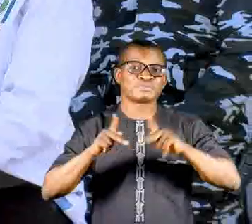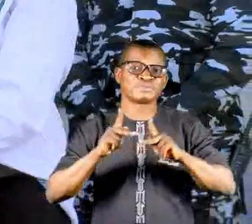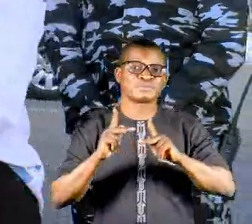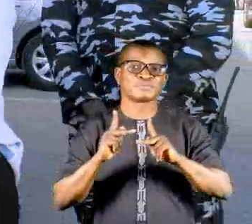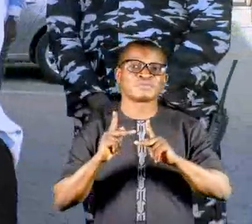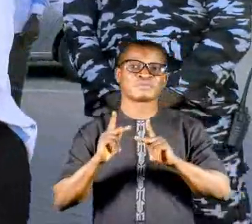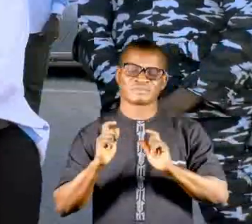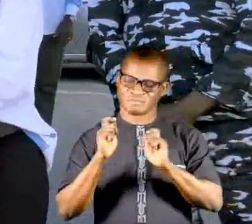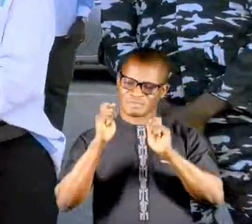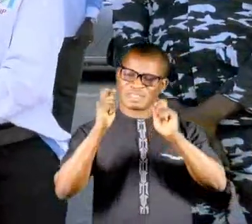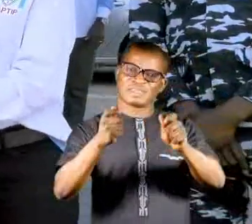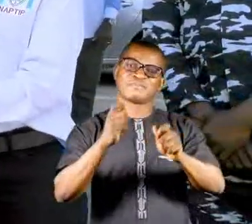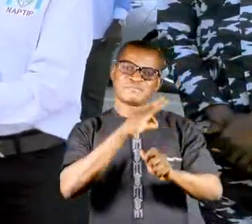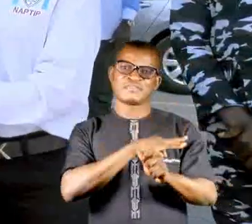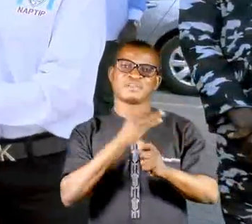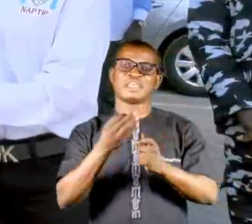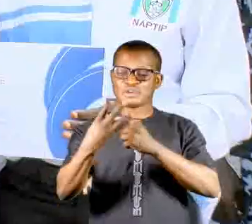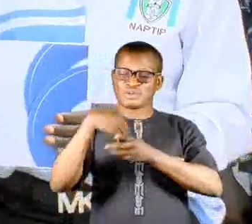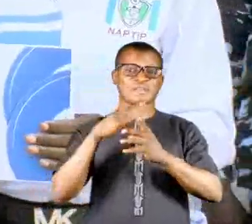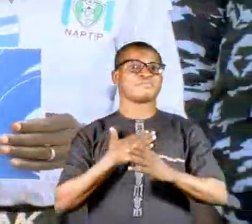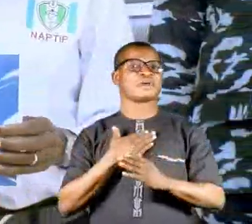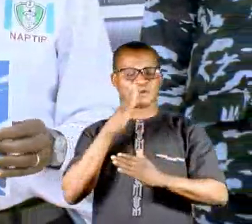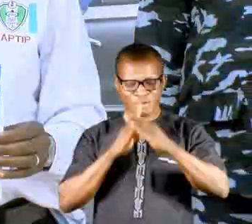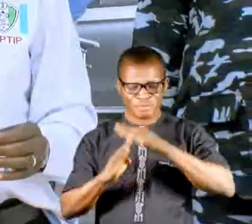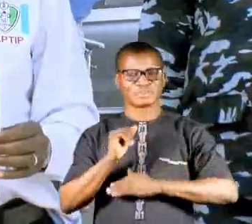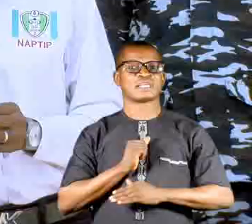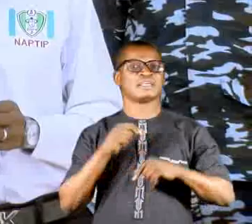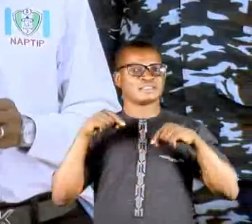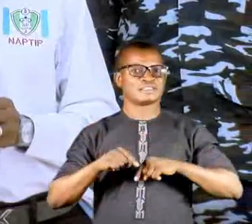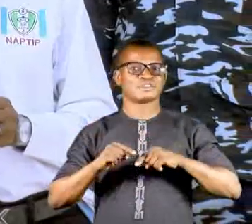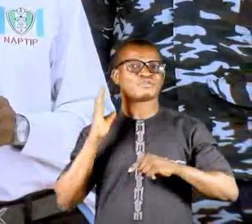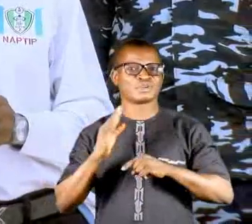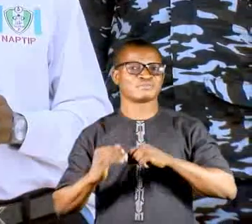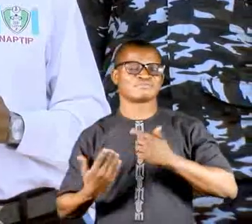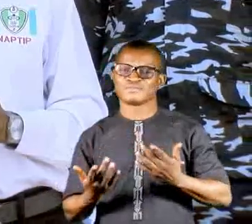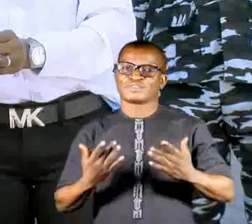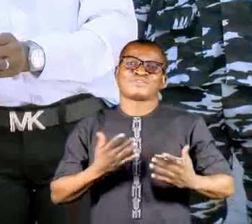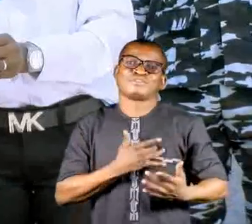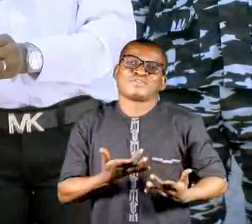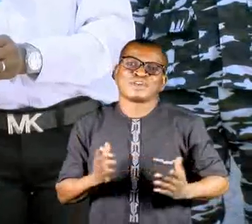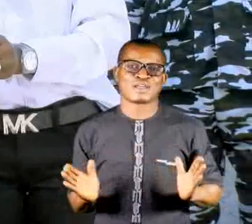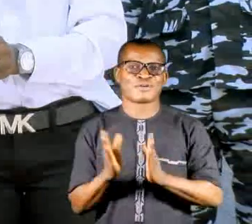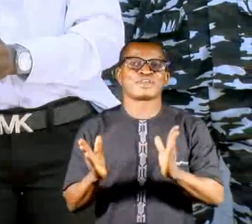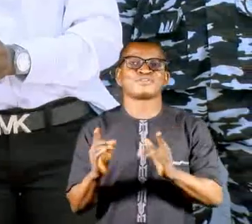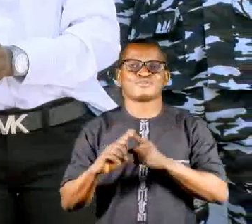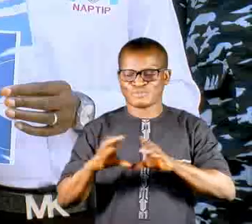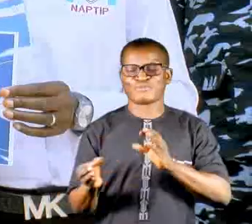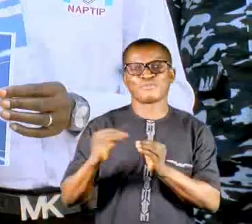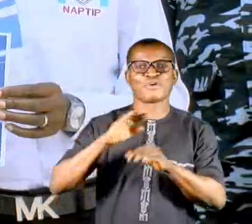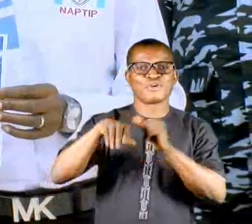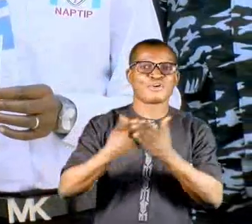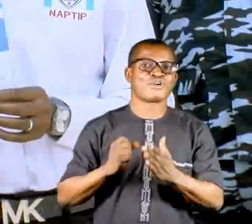rewarded, including my humble self, were rewarded. So this really spur us, will encourage us to do more. And all this